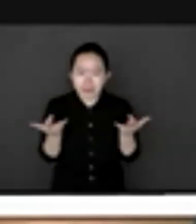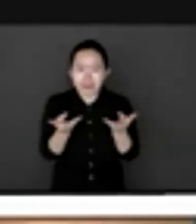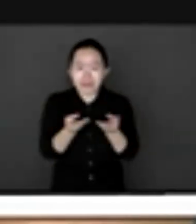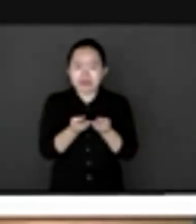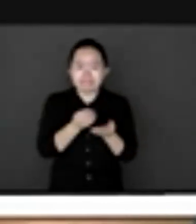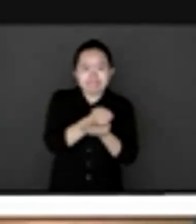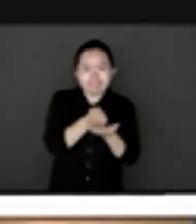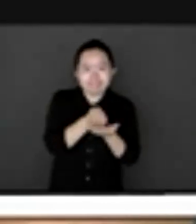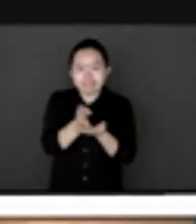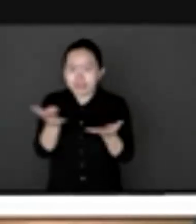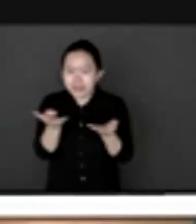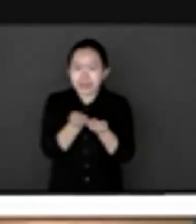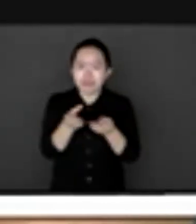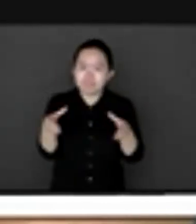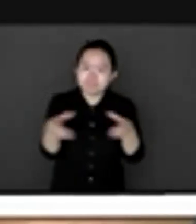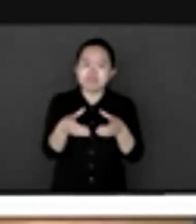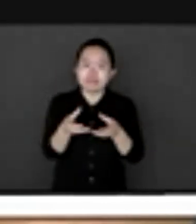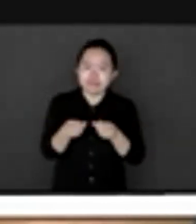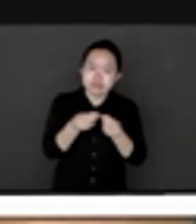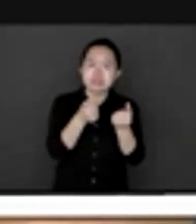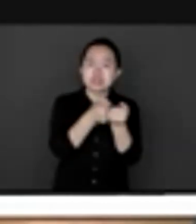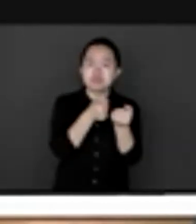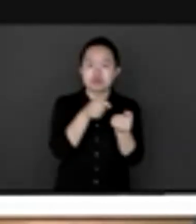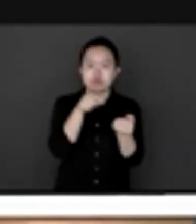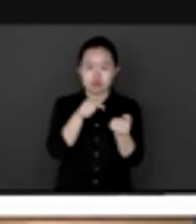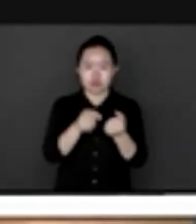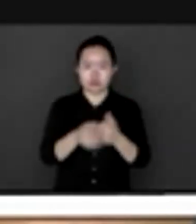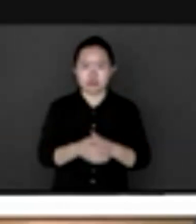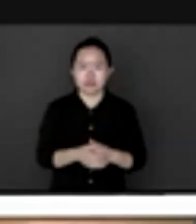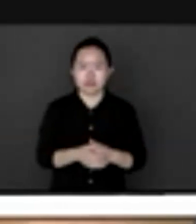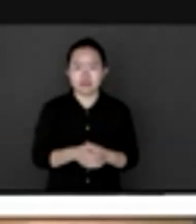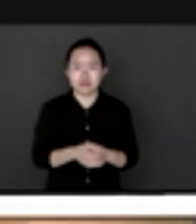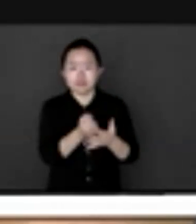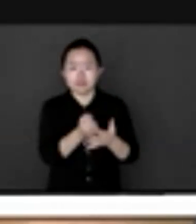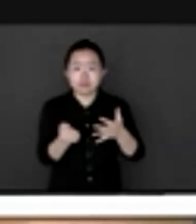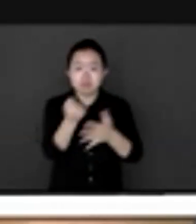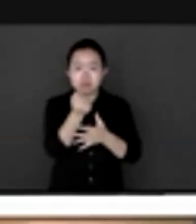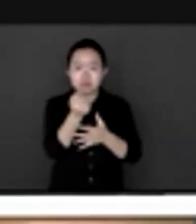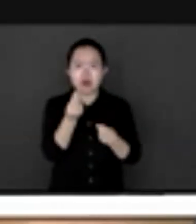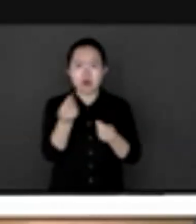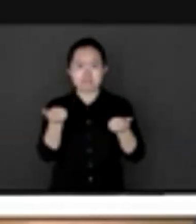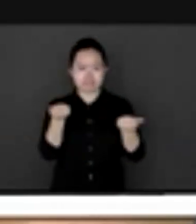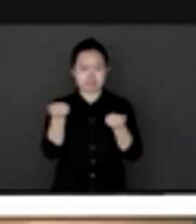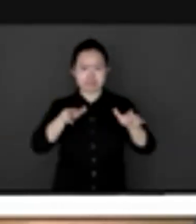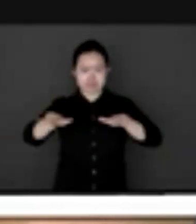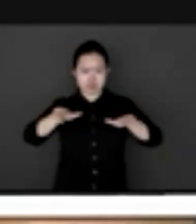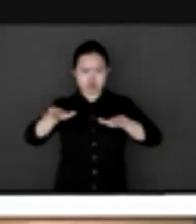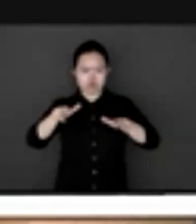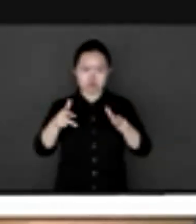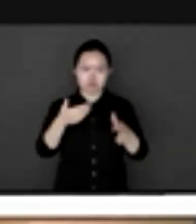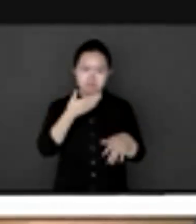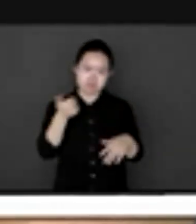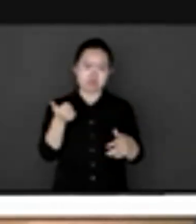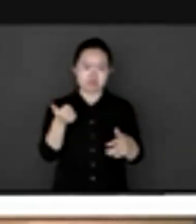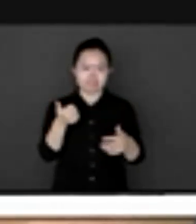proactively really engage more students and staff with disabilities as they have been engaged before the